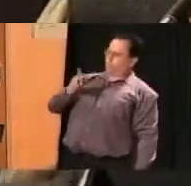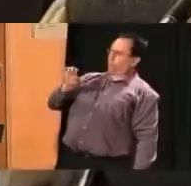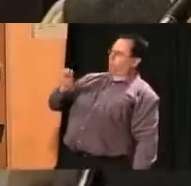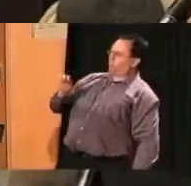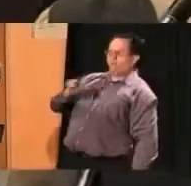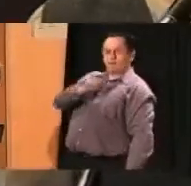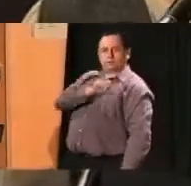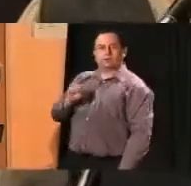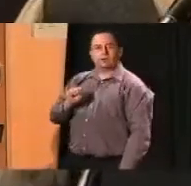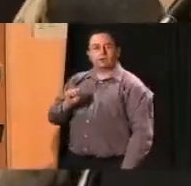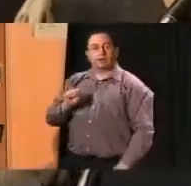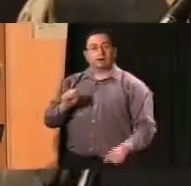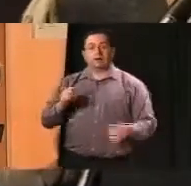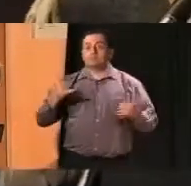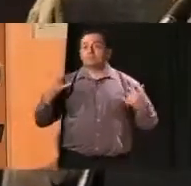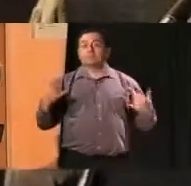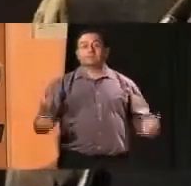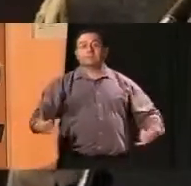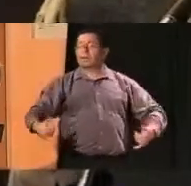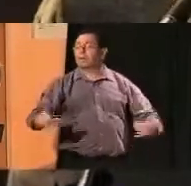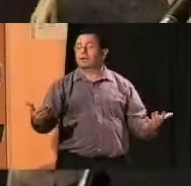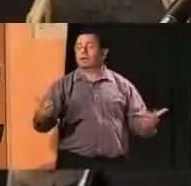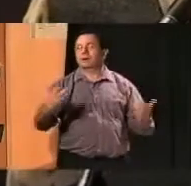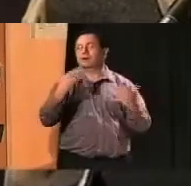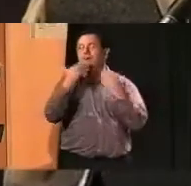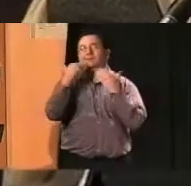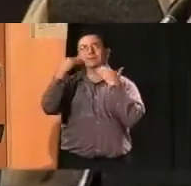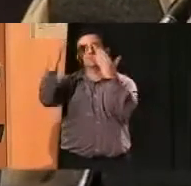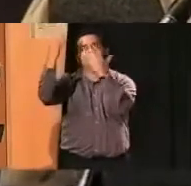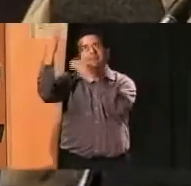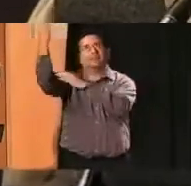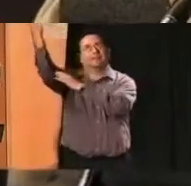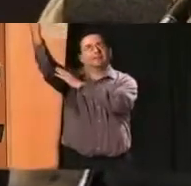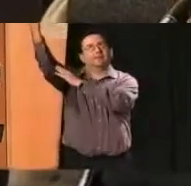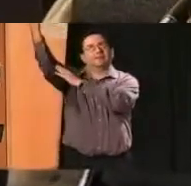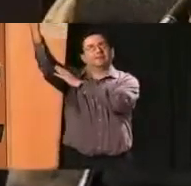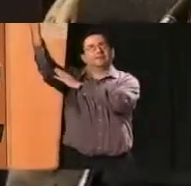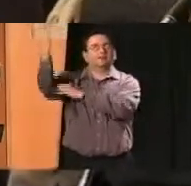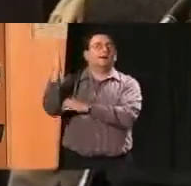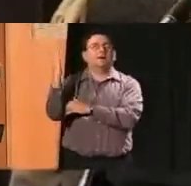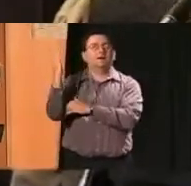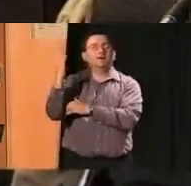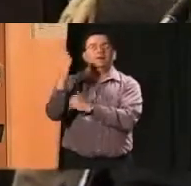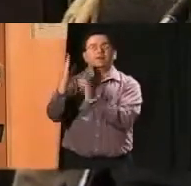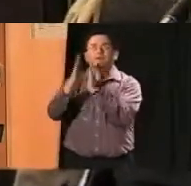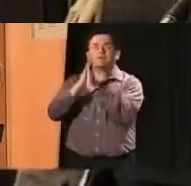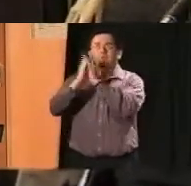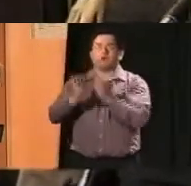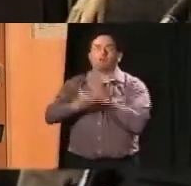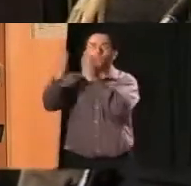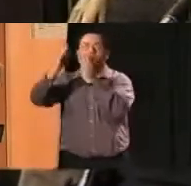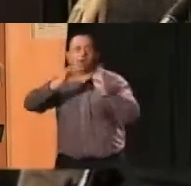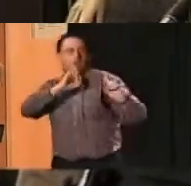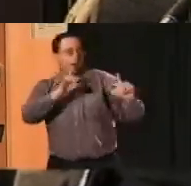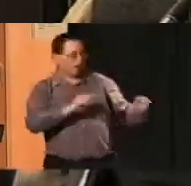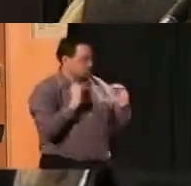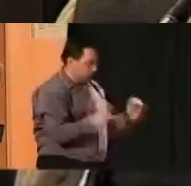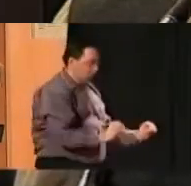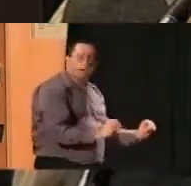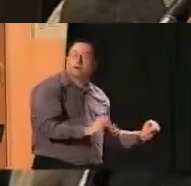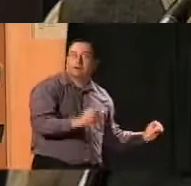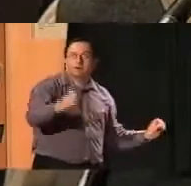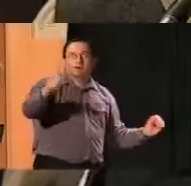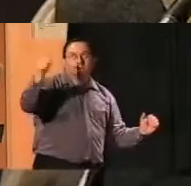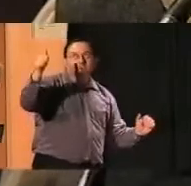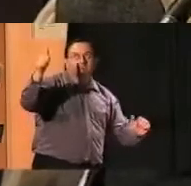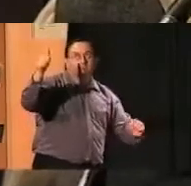Tourette. So now I thank God for not answering that prayer. For